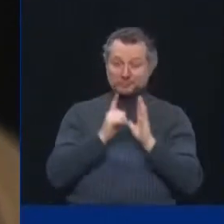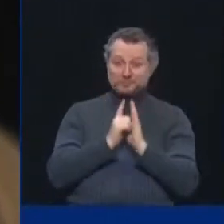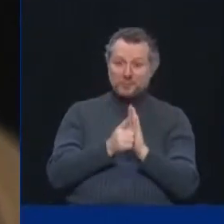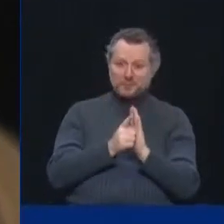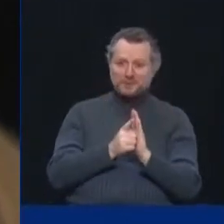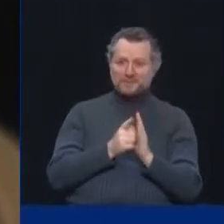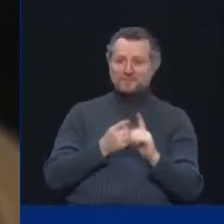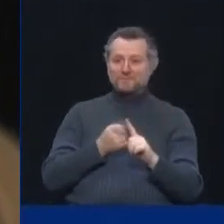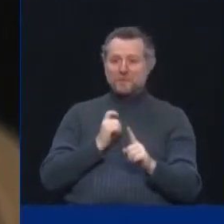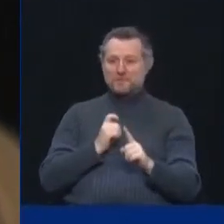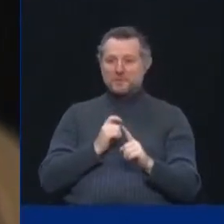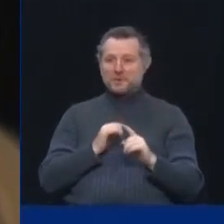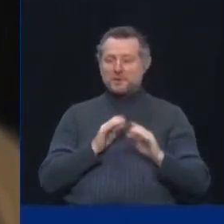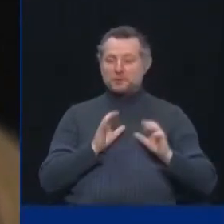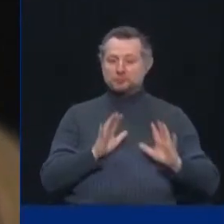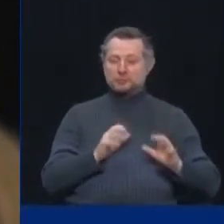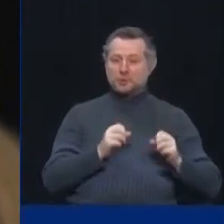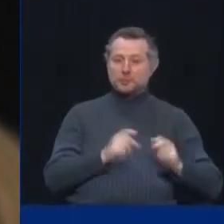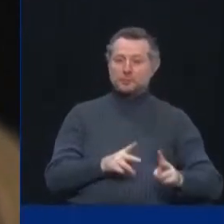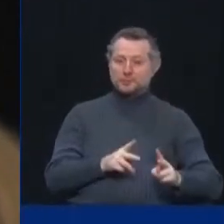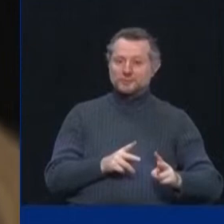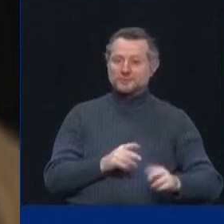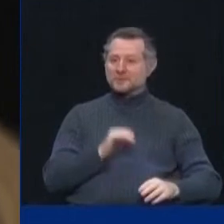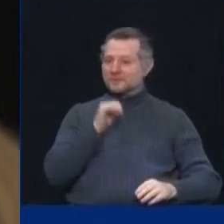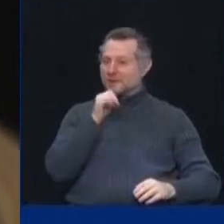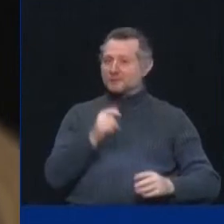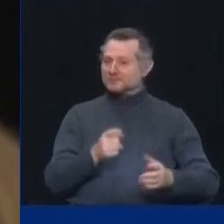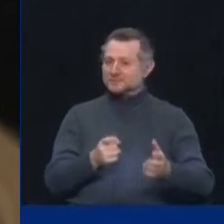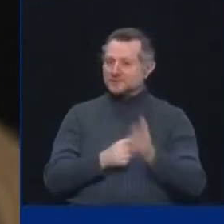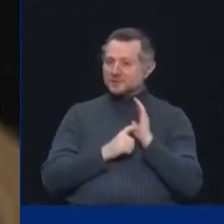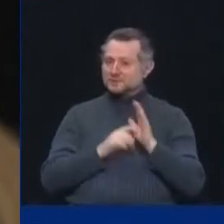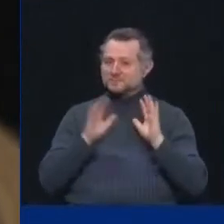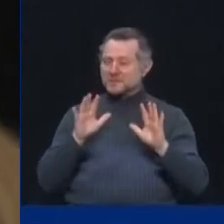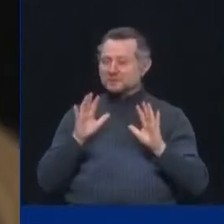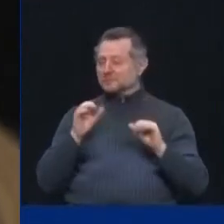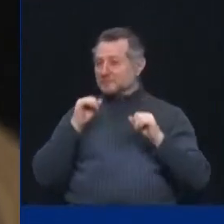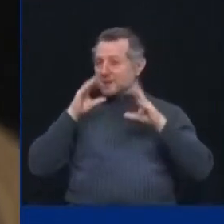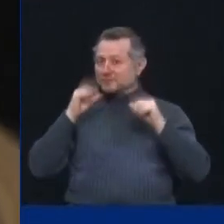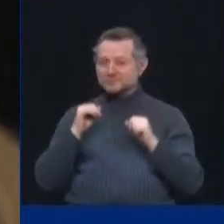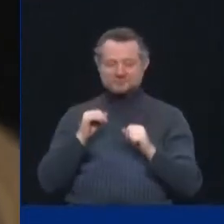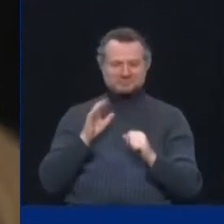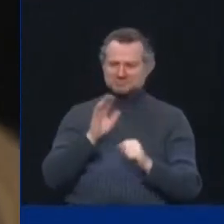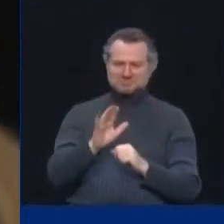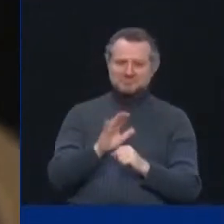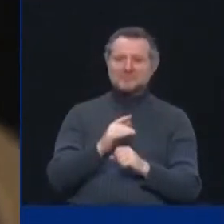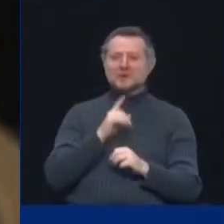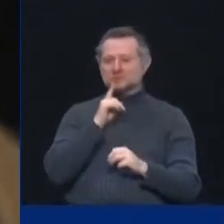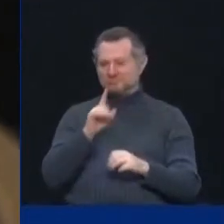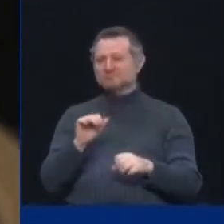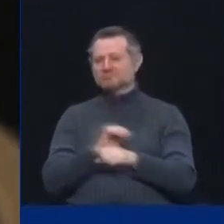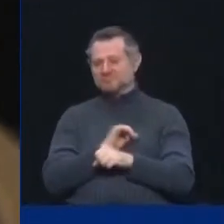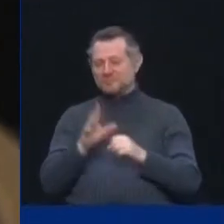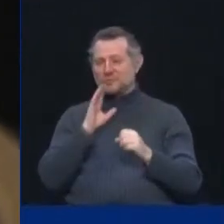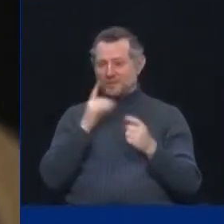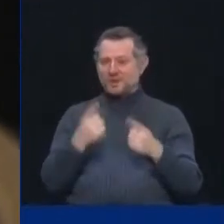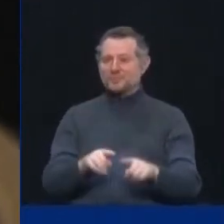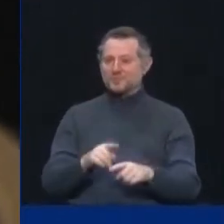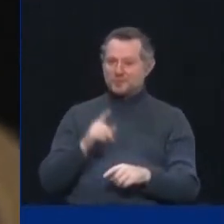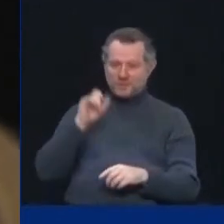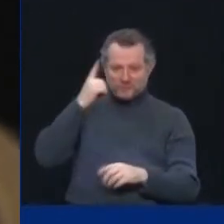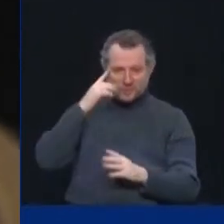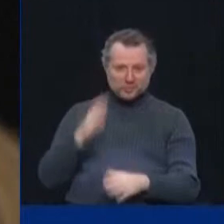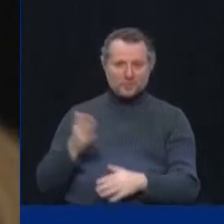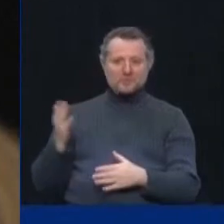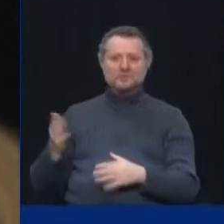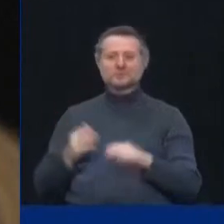City. That opportunity is going to be given because of the hard work of Jano and the governor and the borough president, Assemblyman Benedetto,